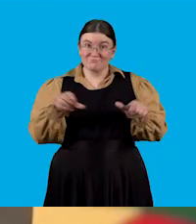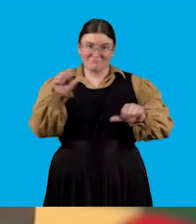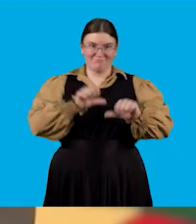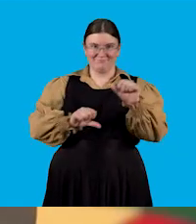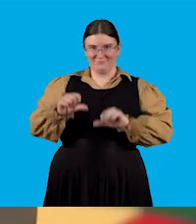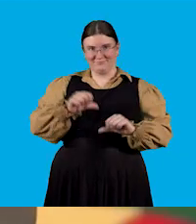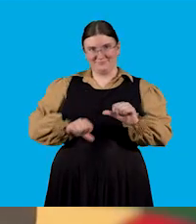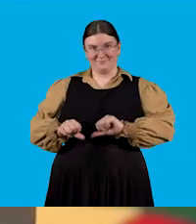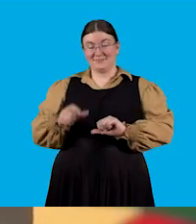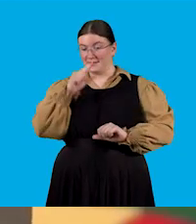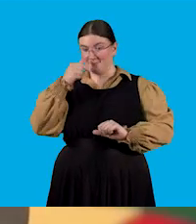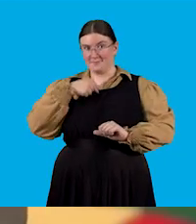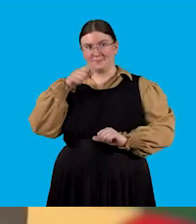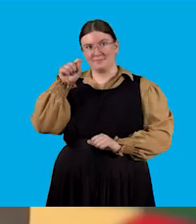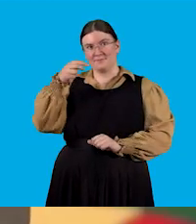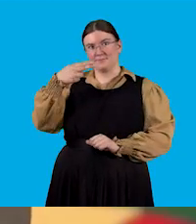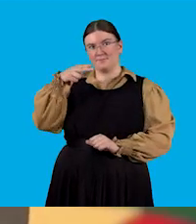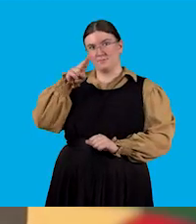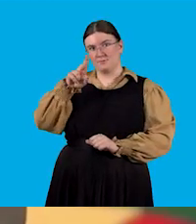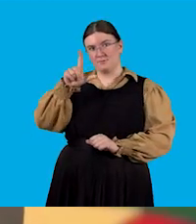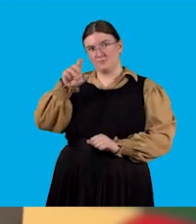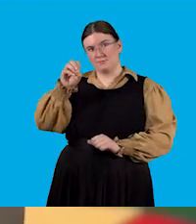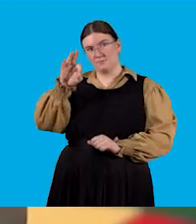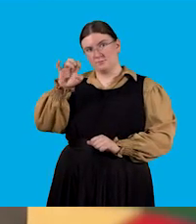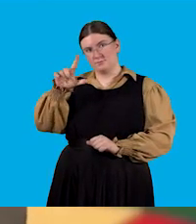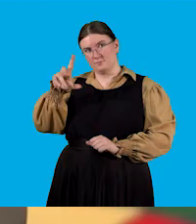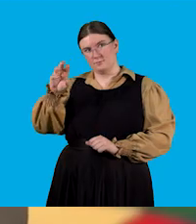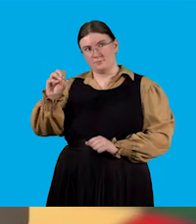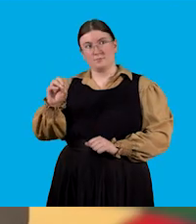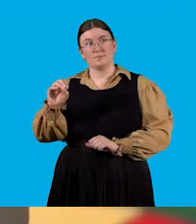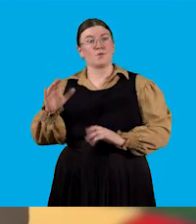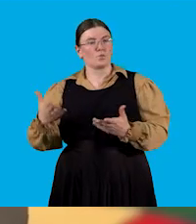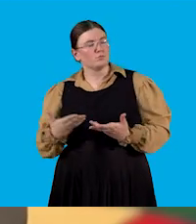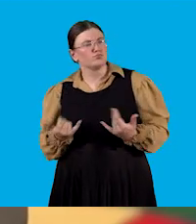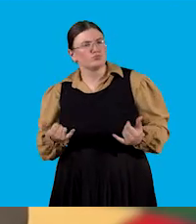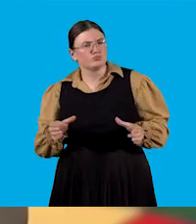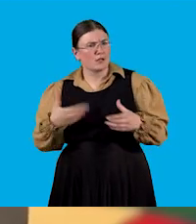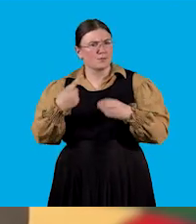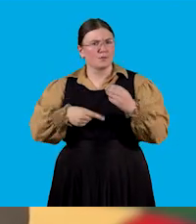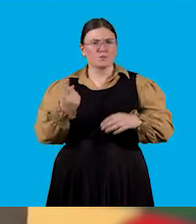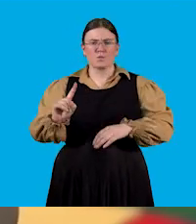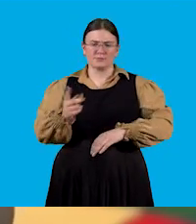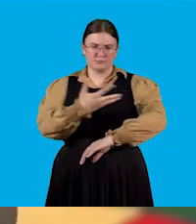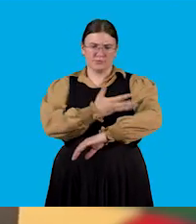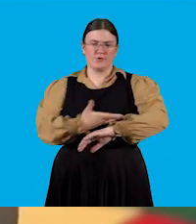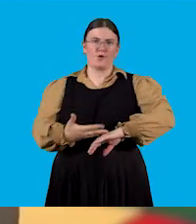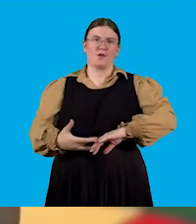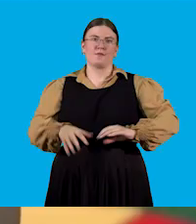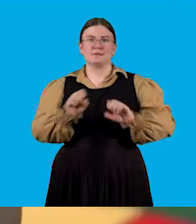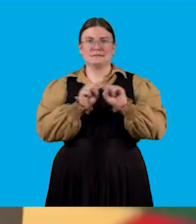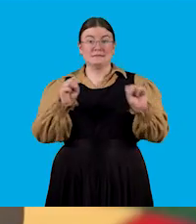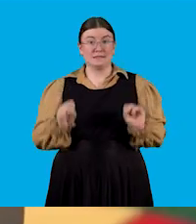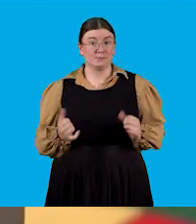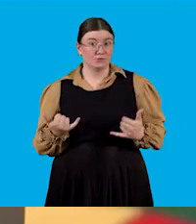To our future scientists, I am Tolofelo and welcome to today's lesson on the nervous system. In this part